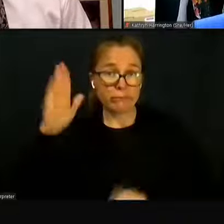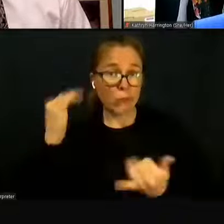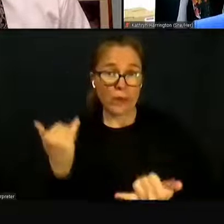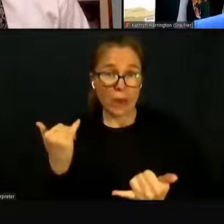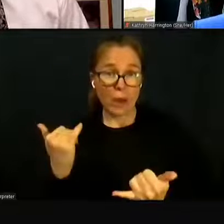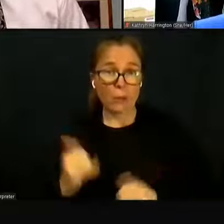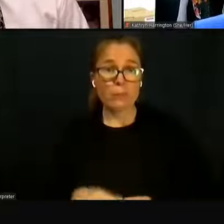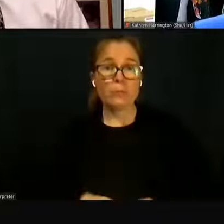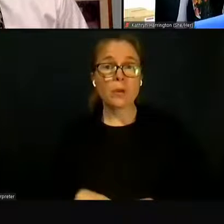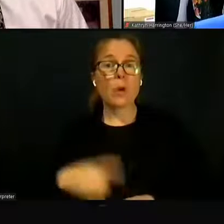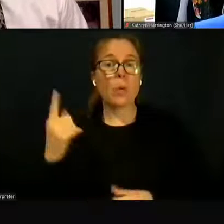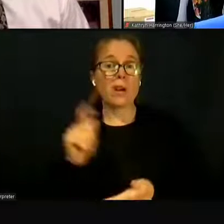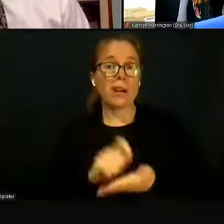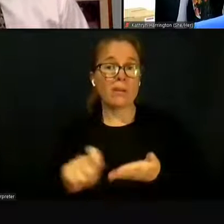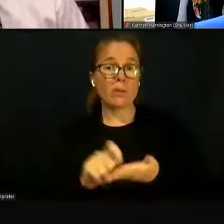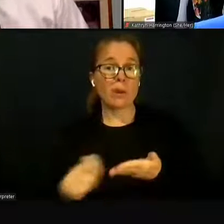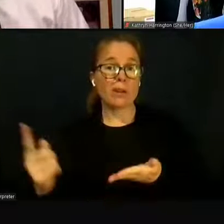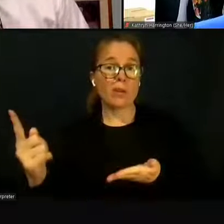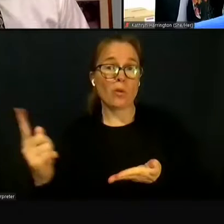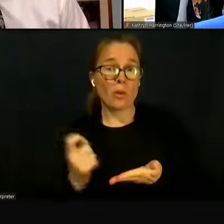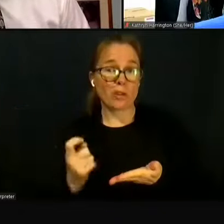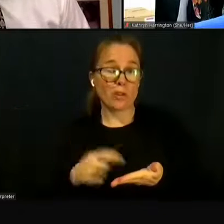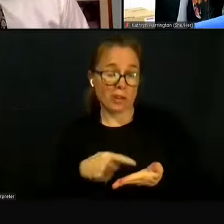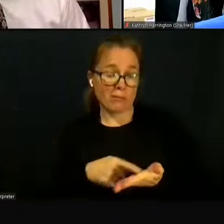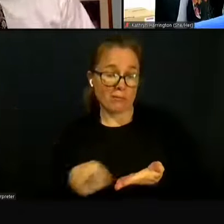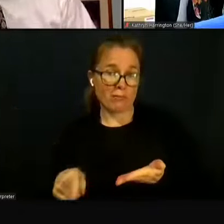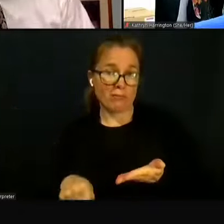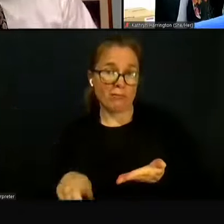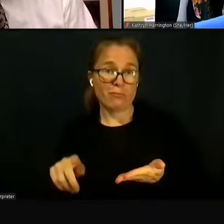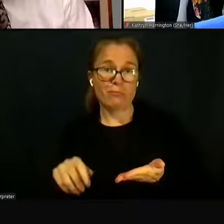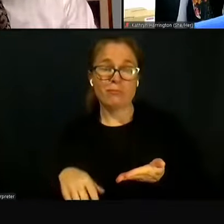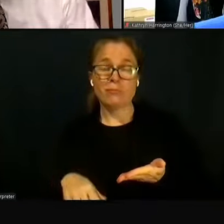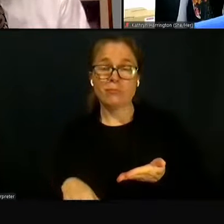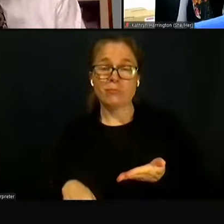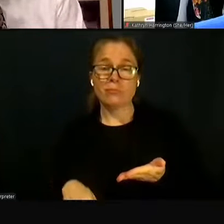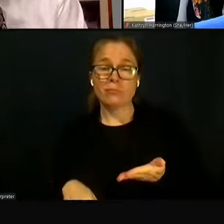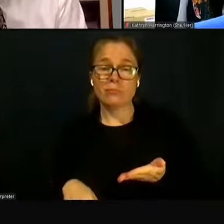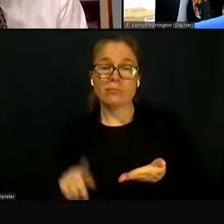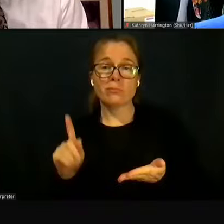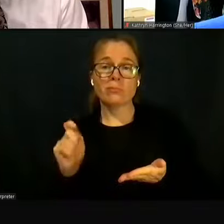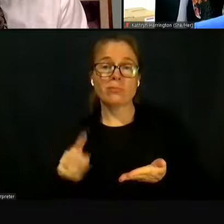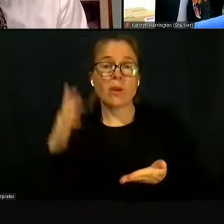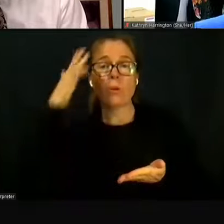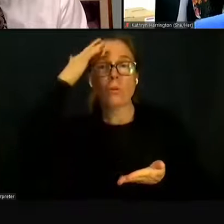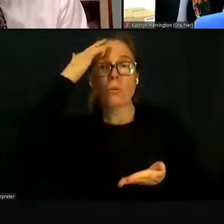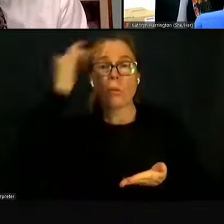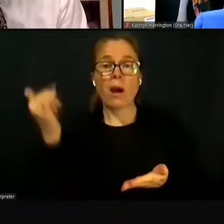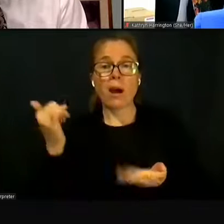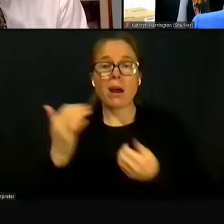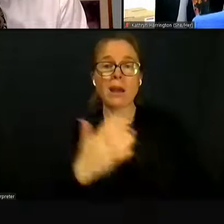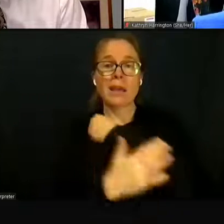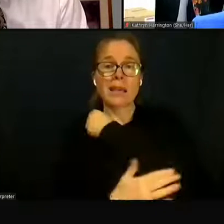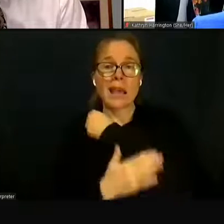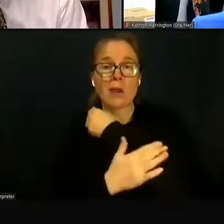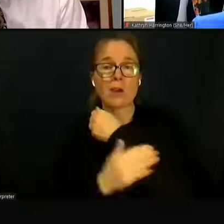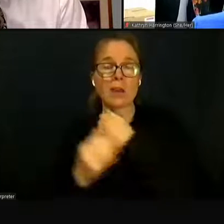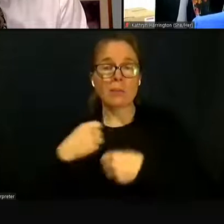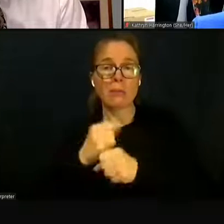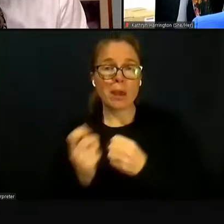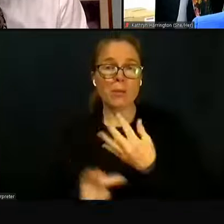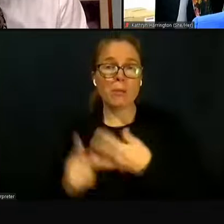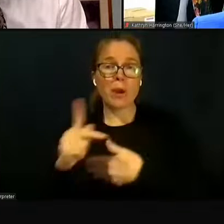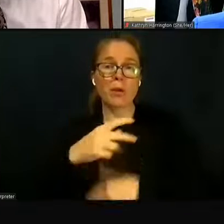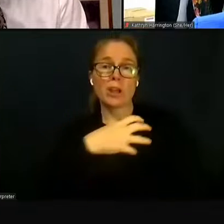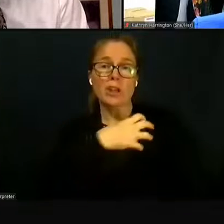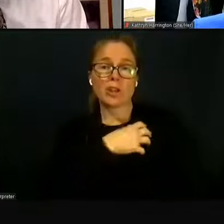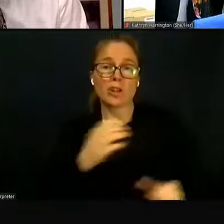One of the written questions is answered, so let me ask the second question. Why has the county prioritized the Sheriff's Office